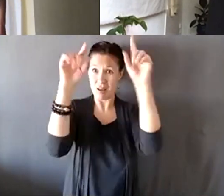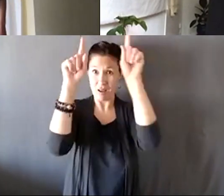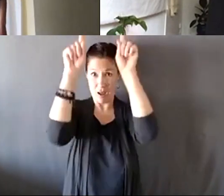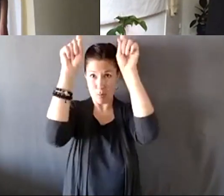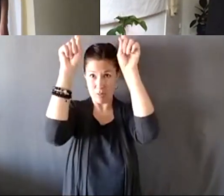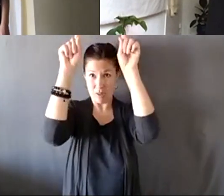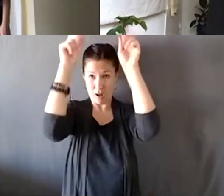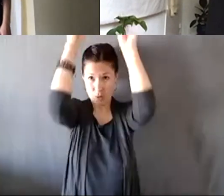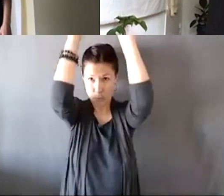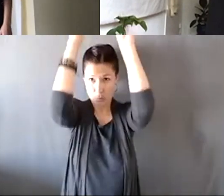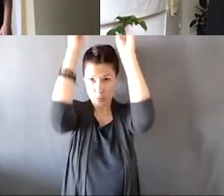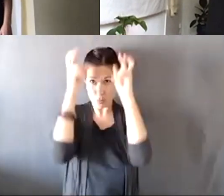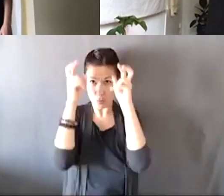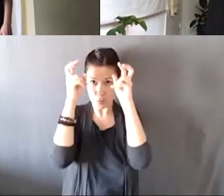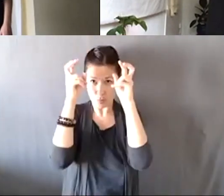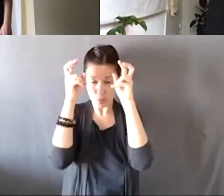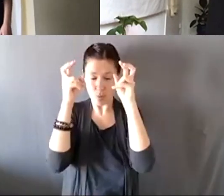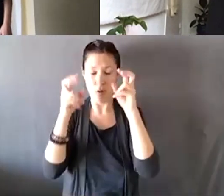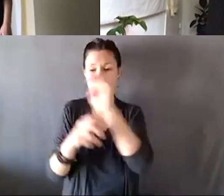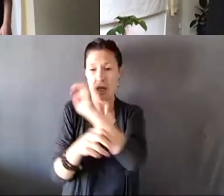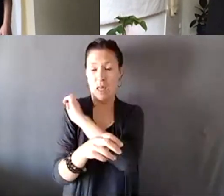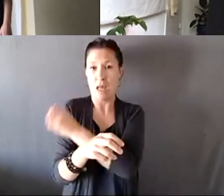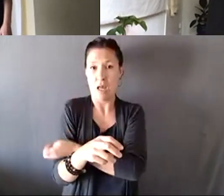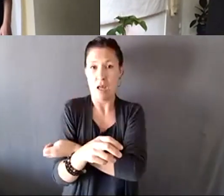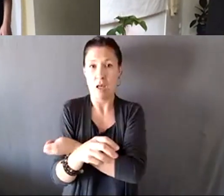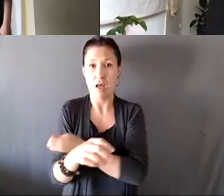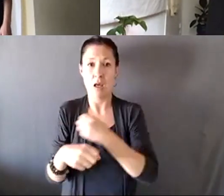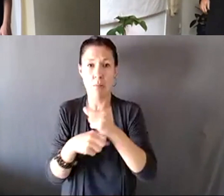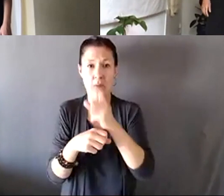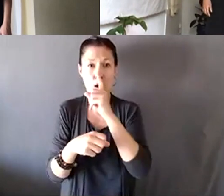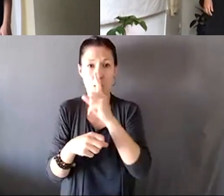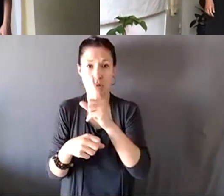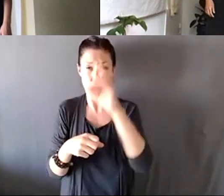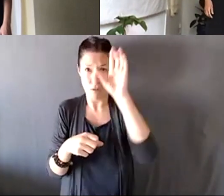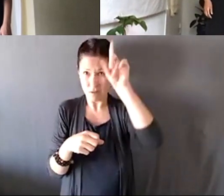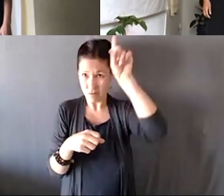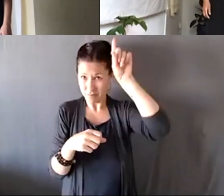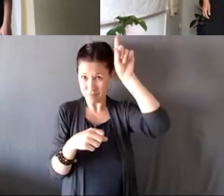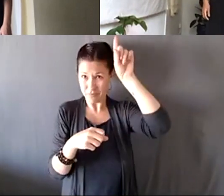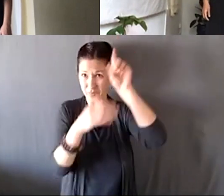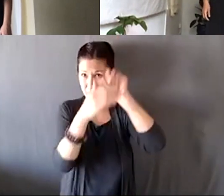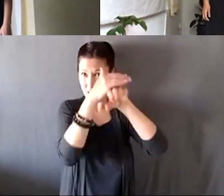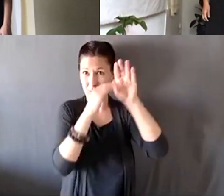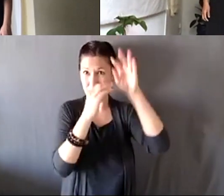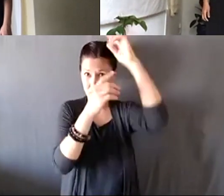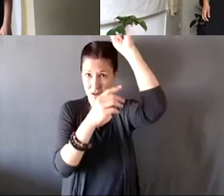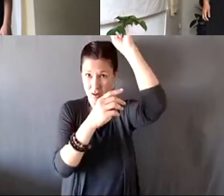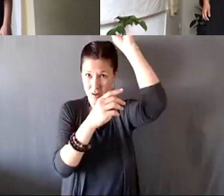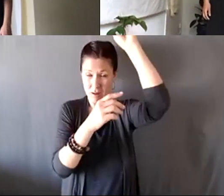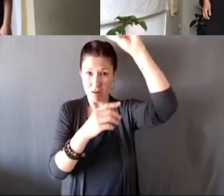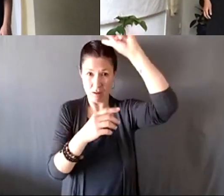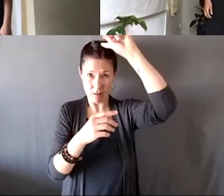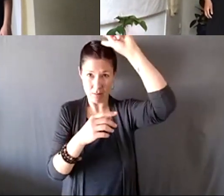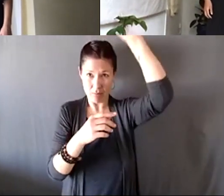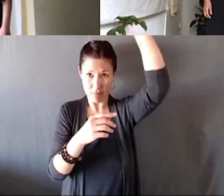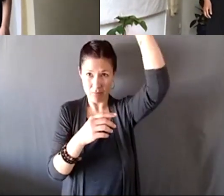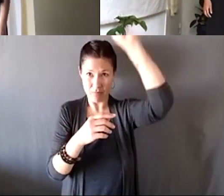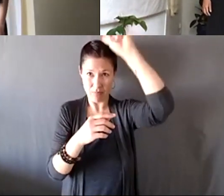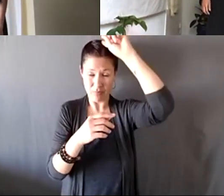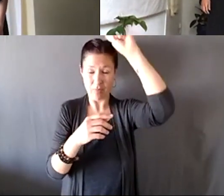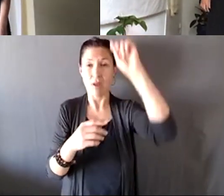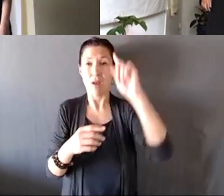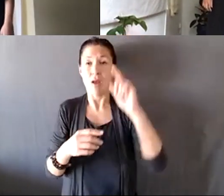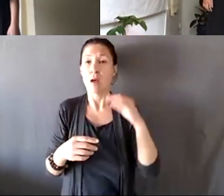So it's important that our Bai Hui is connected to heaven and not toward your computer